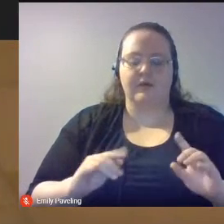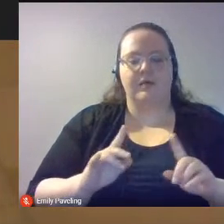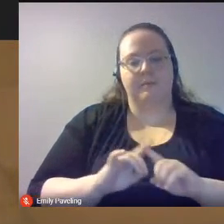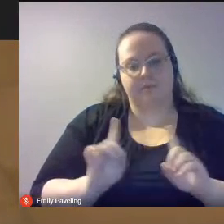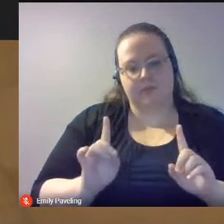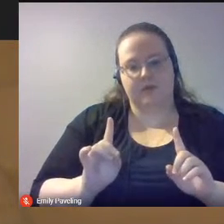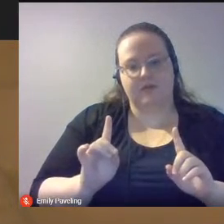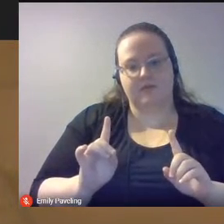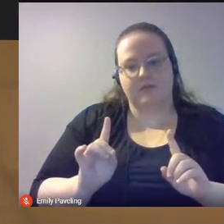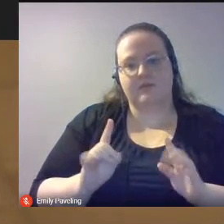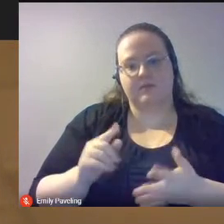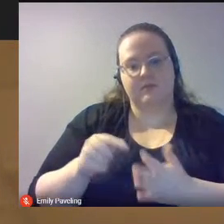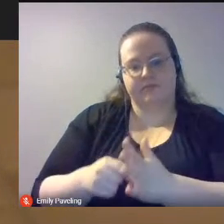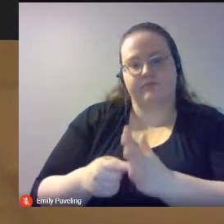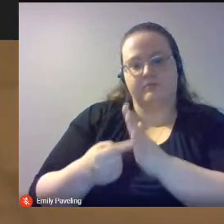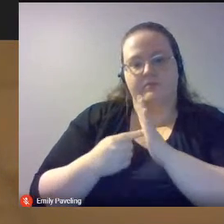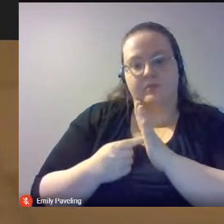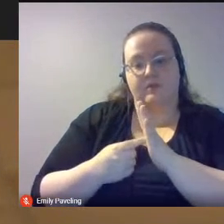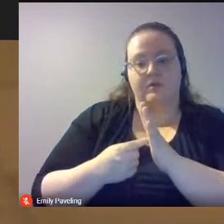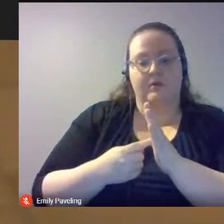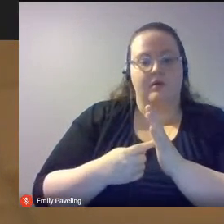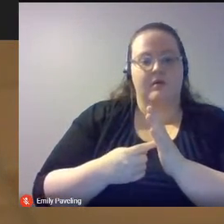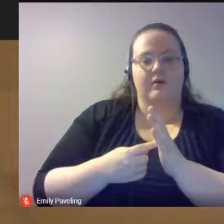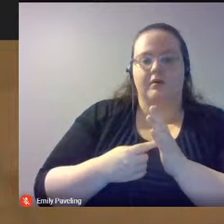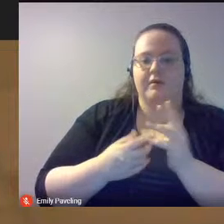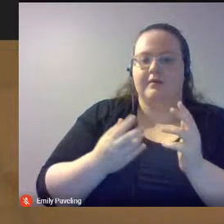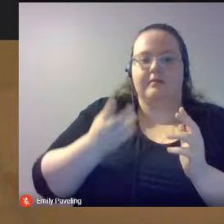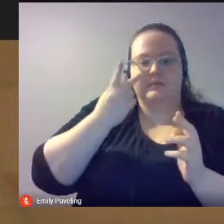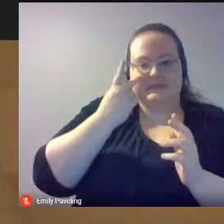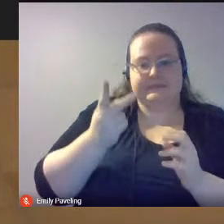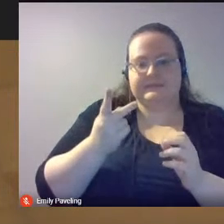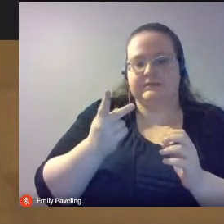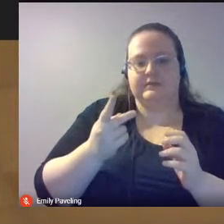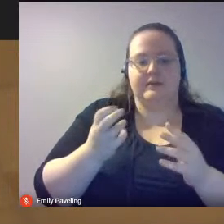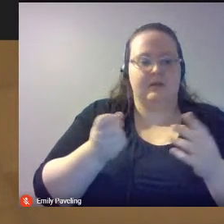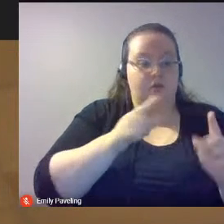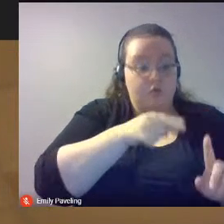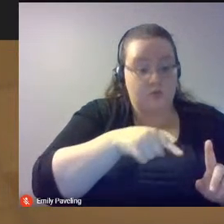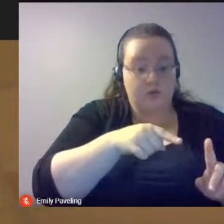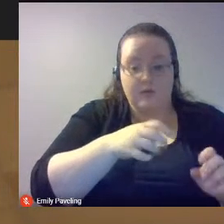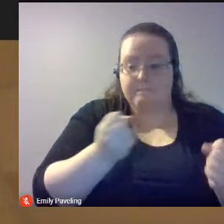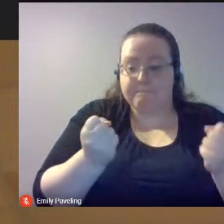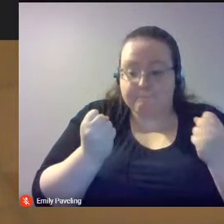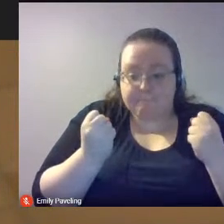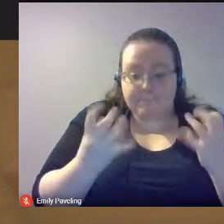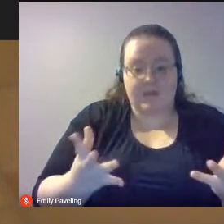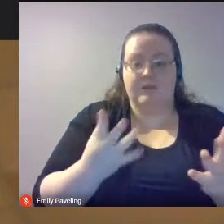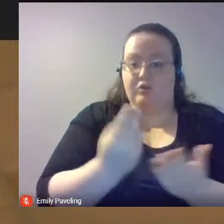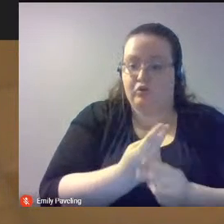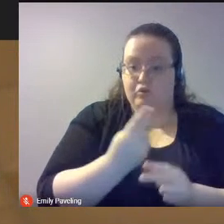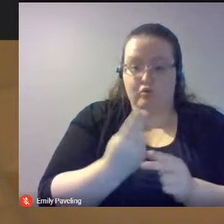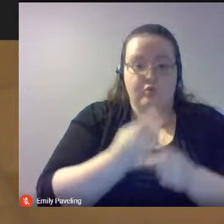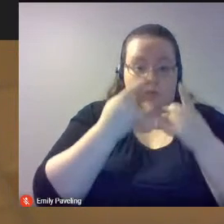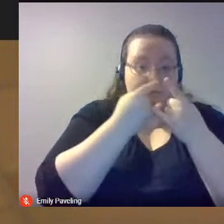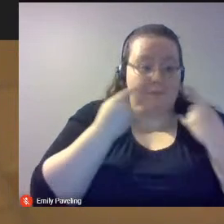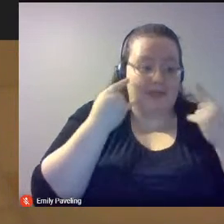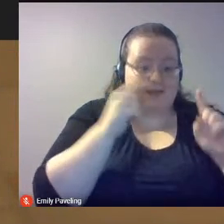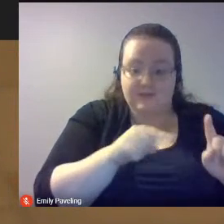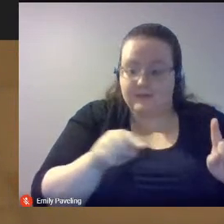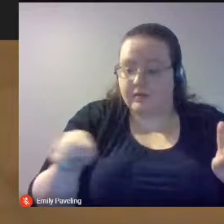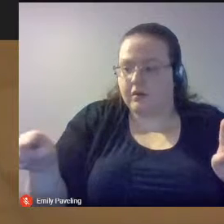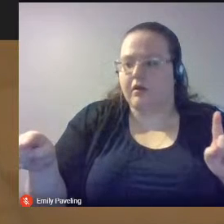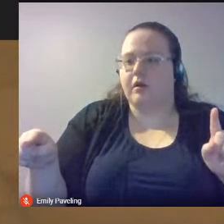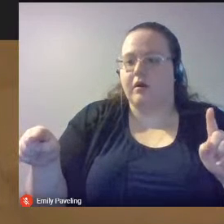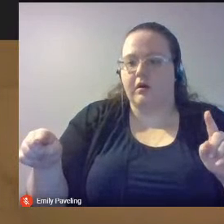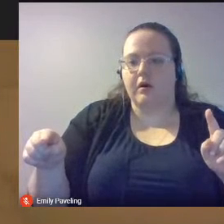evidence that in places where wide-scale mask use is prominent, that they have been able